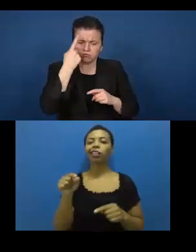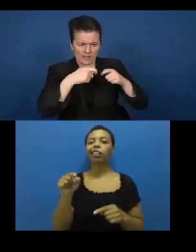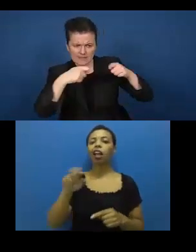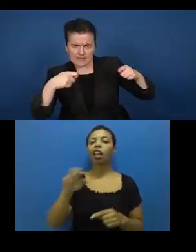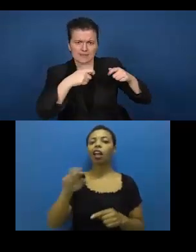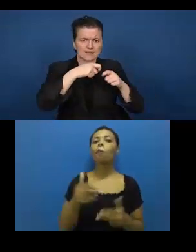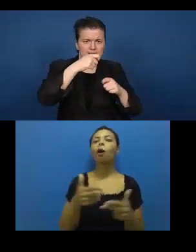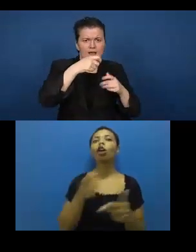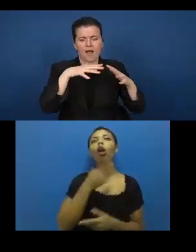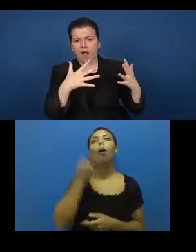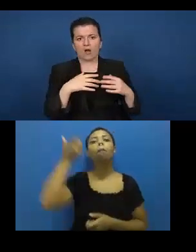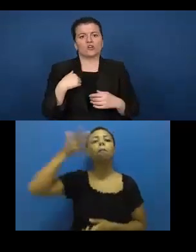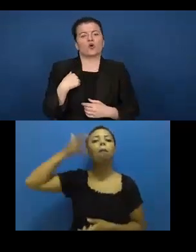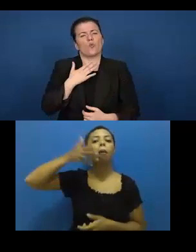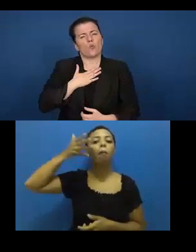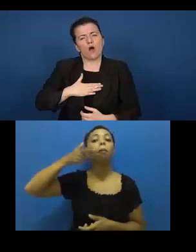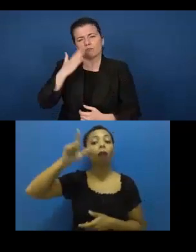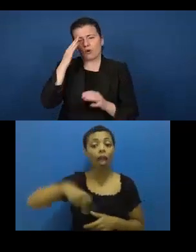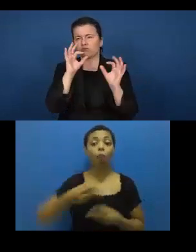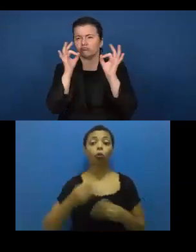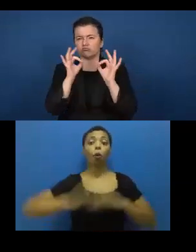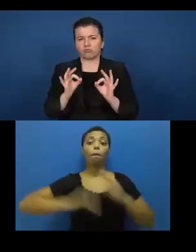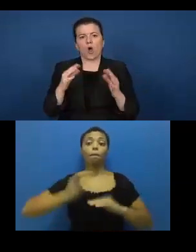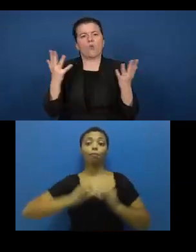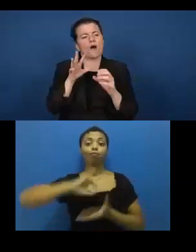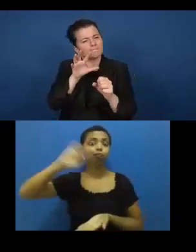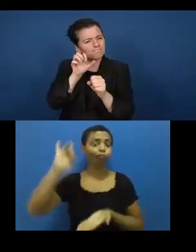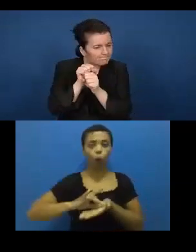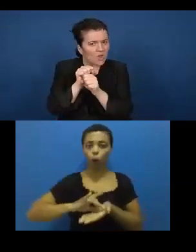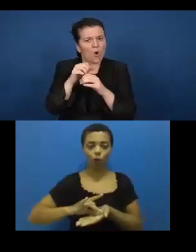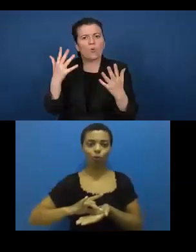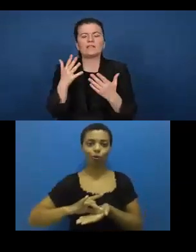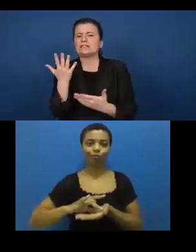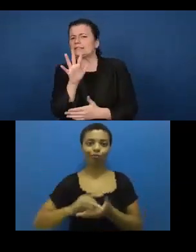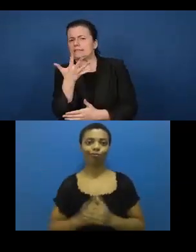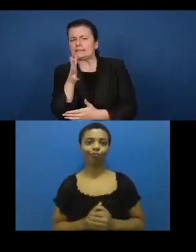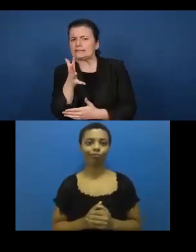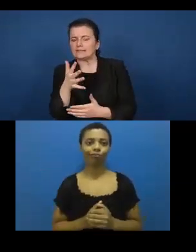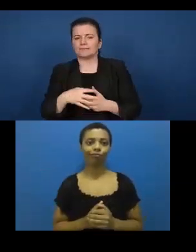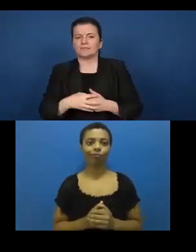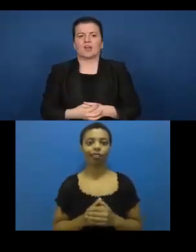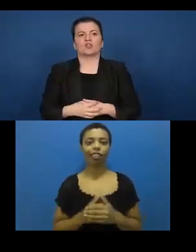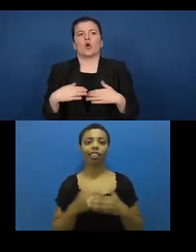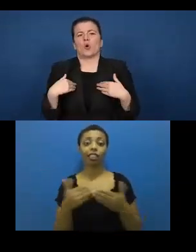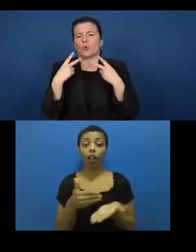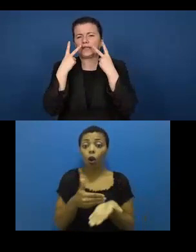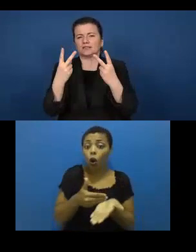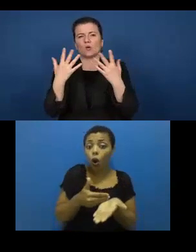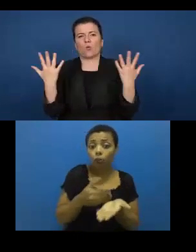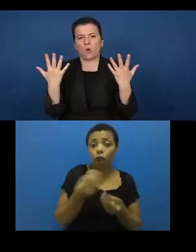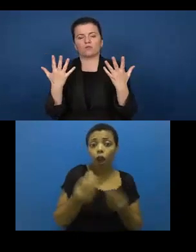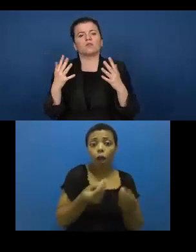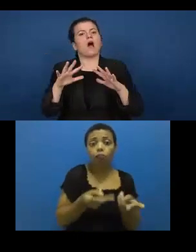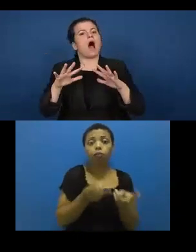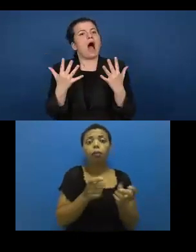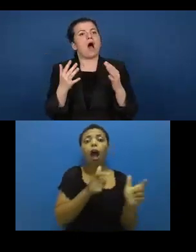in what way it is not veridical. So first, we looked into perception of direction. So what is the direction